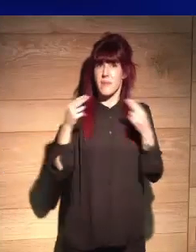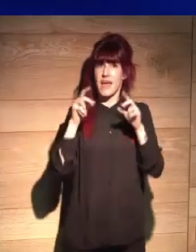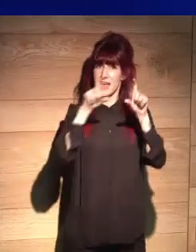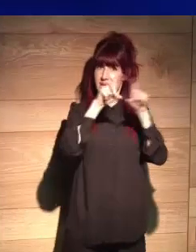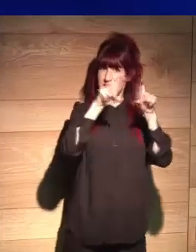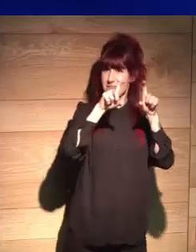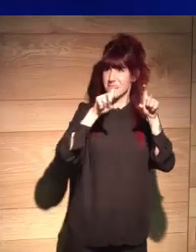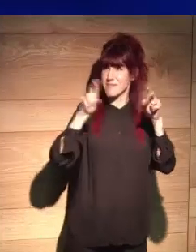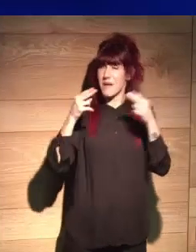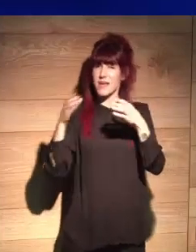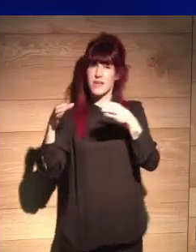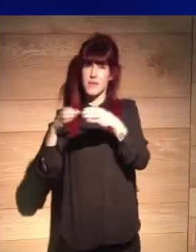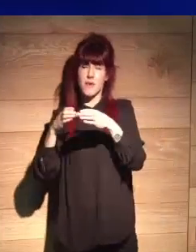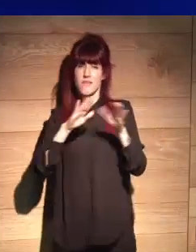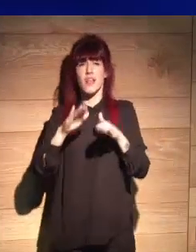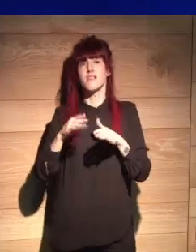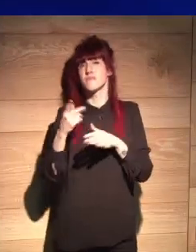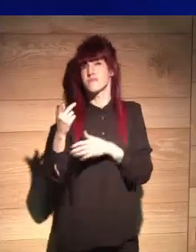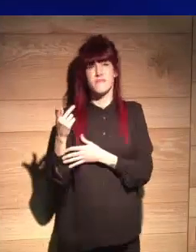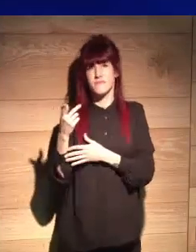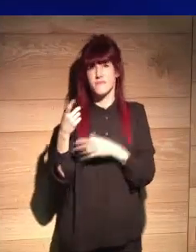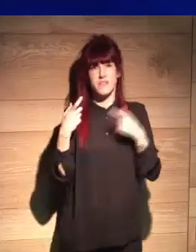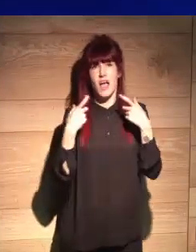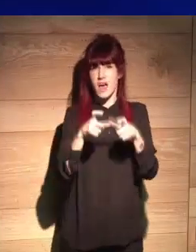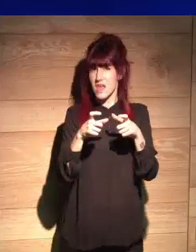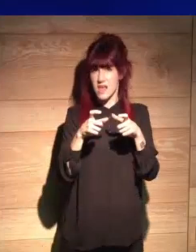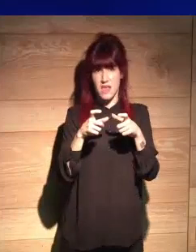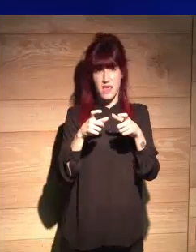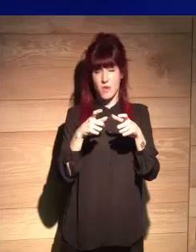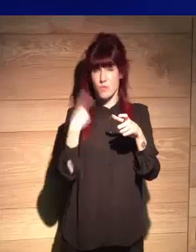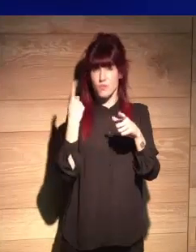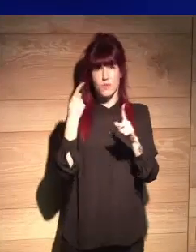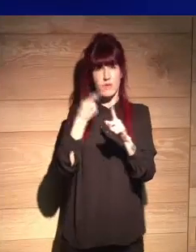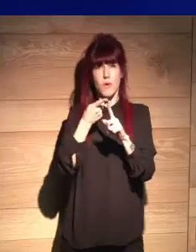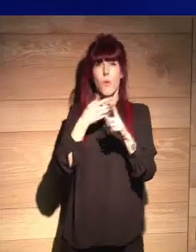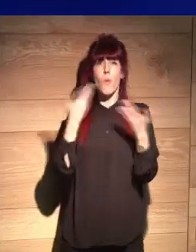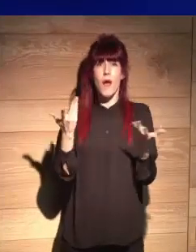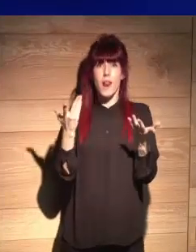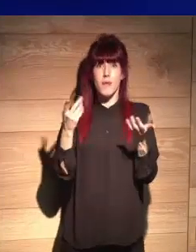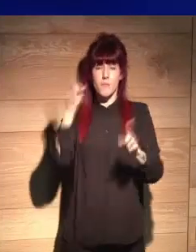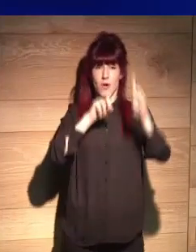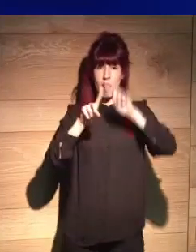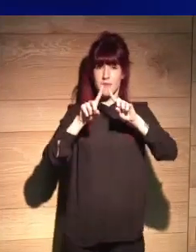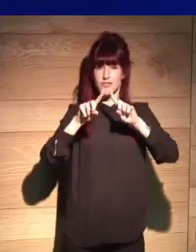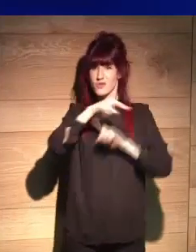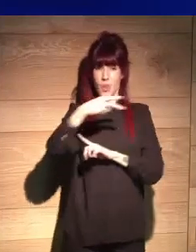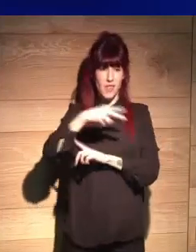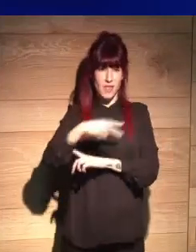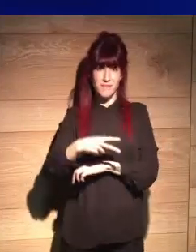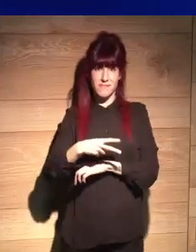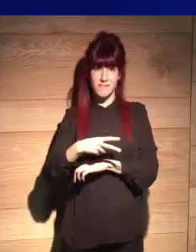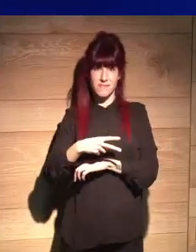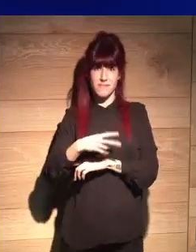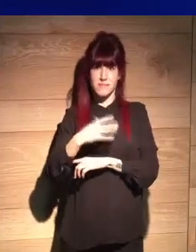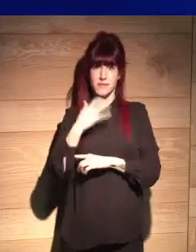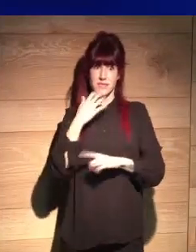company level. Well, at the end of the day, this is an area where one of the goals is to solve problems.